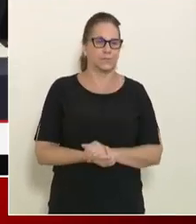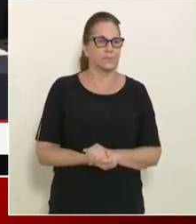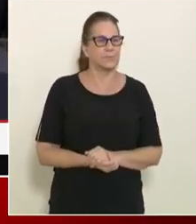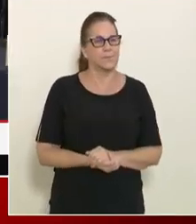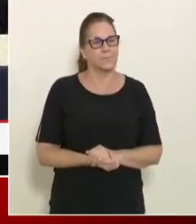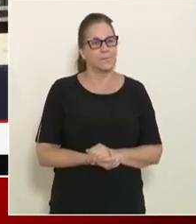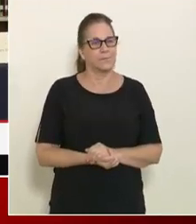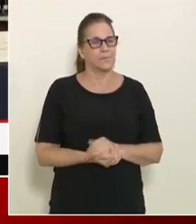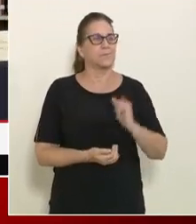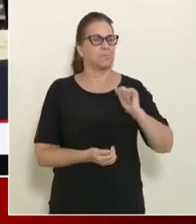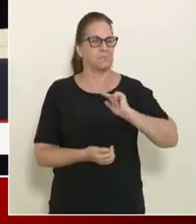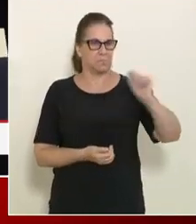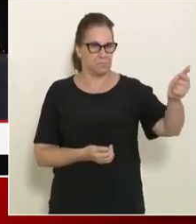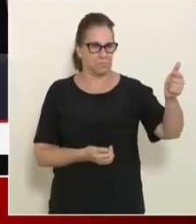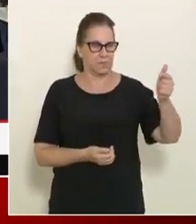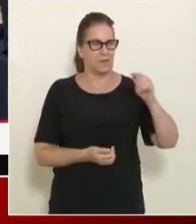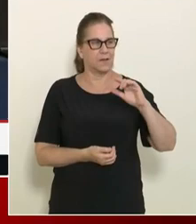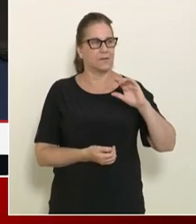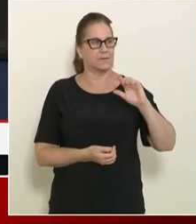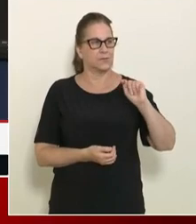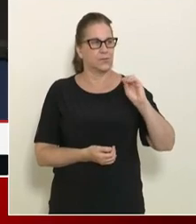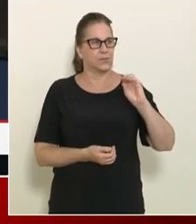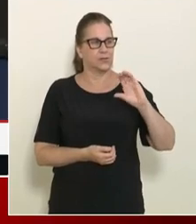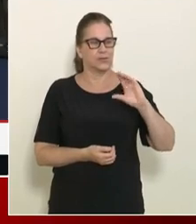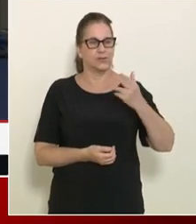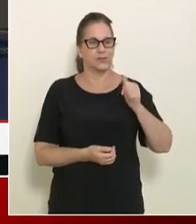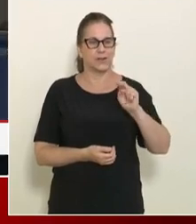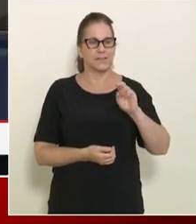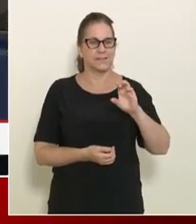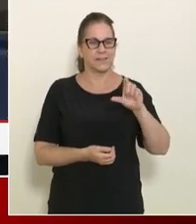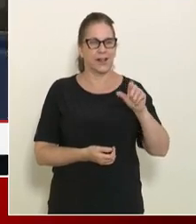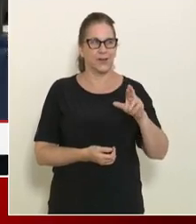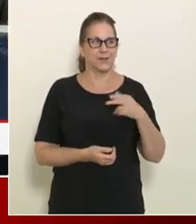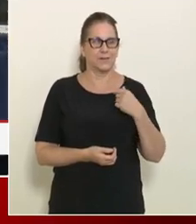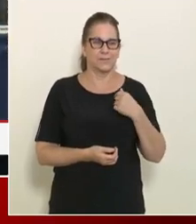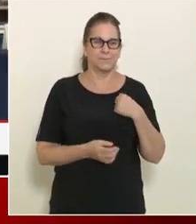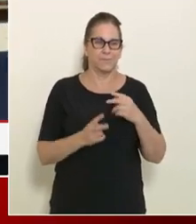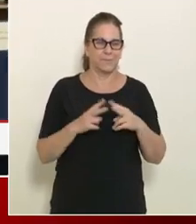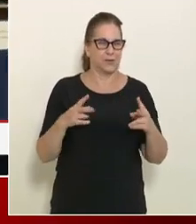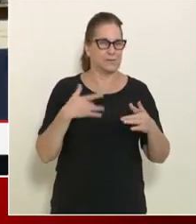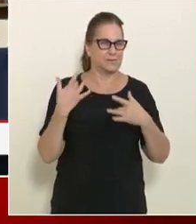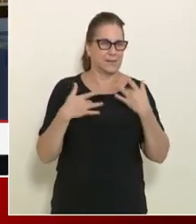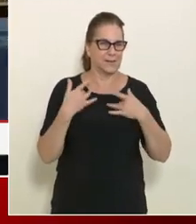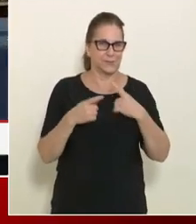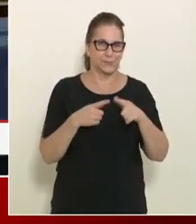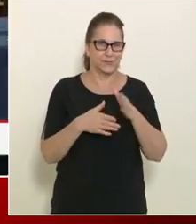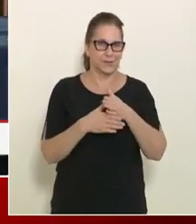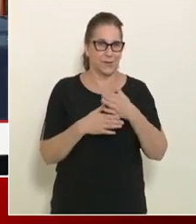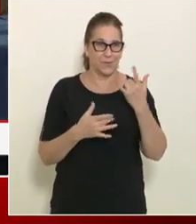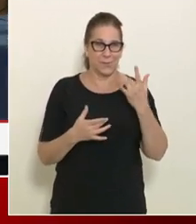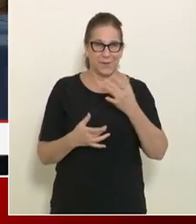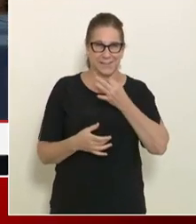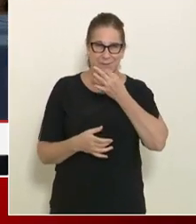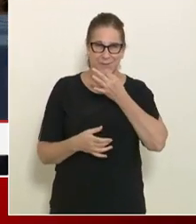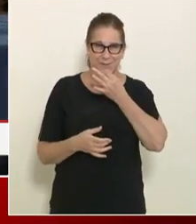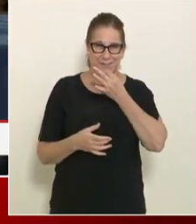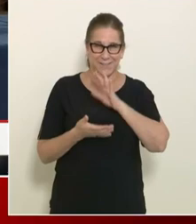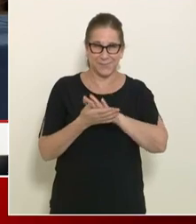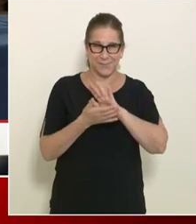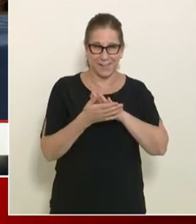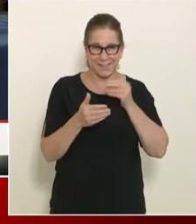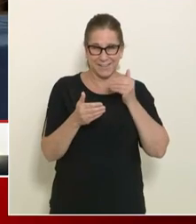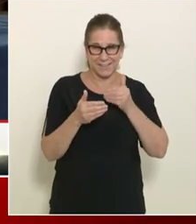to know I share Dr. Bajran's excitement as we are approaching the start of school as well on Monday. We're also pleased to